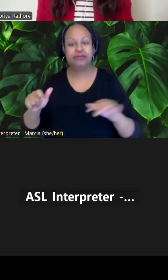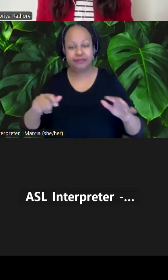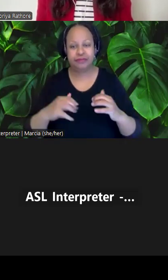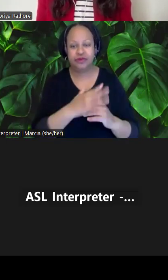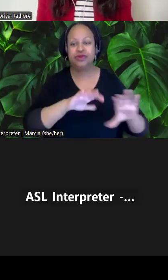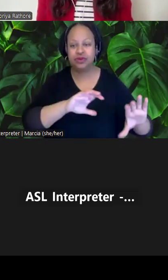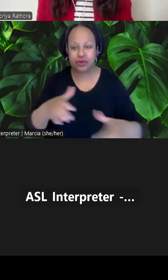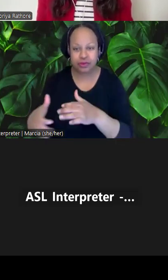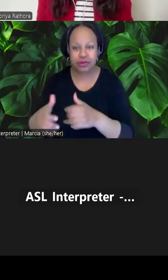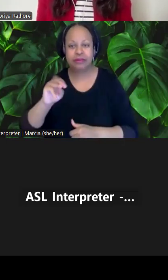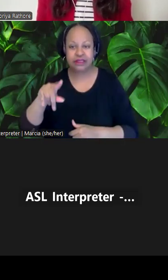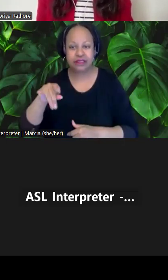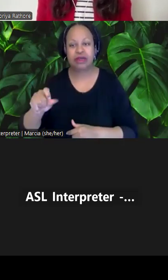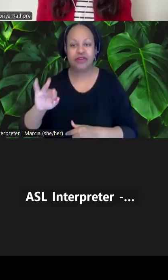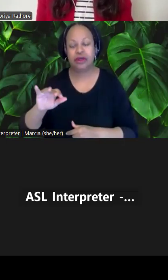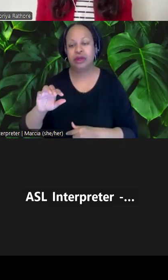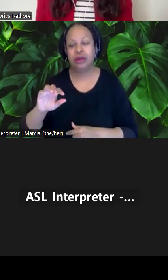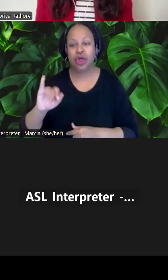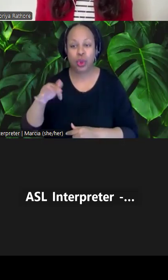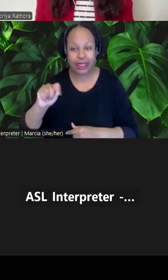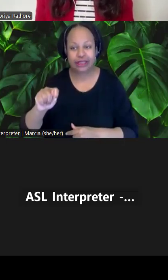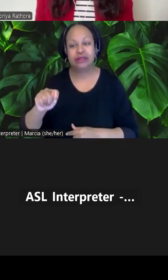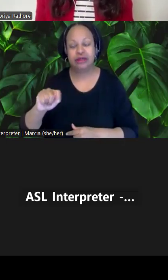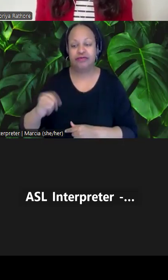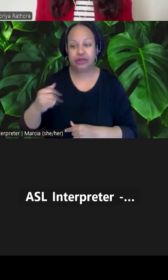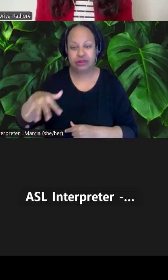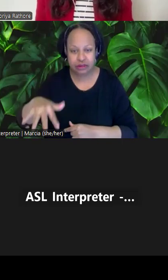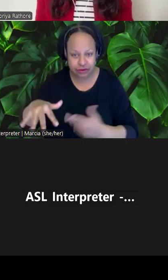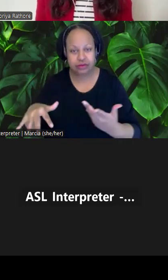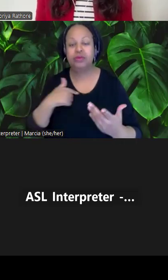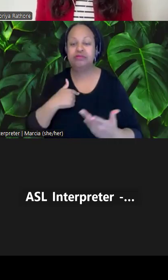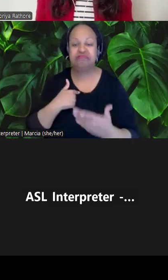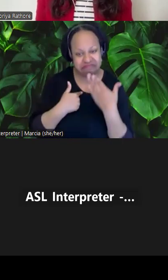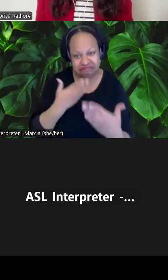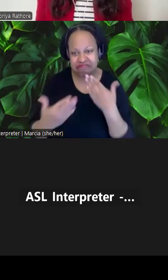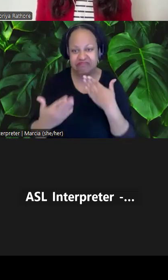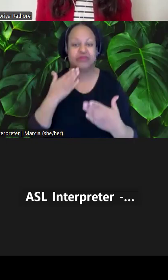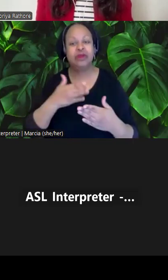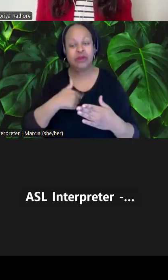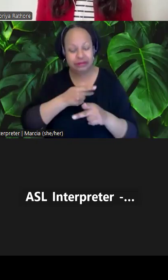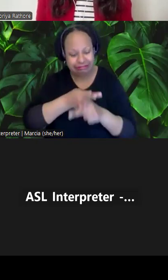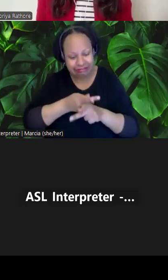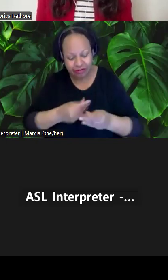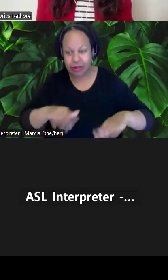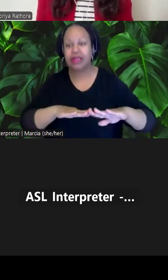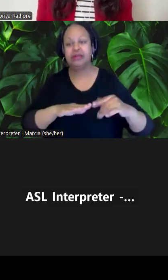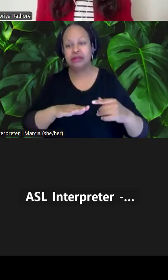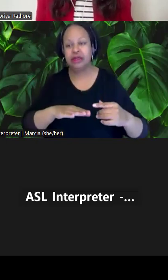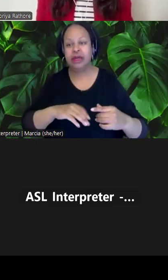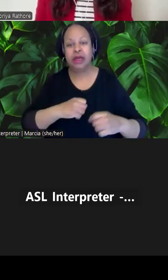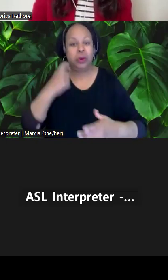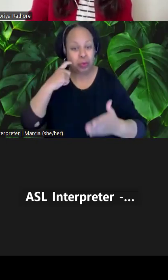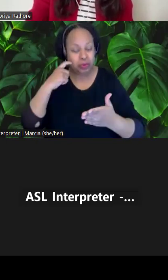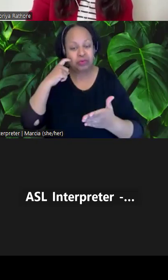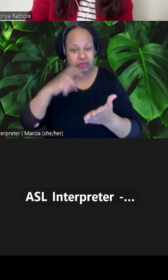stories are integral to this place. As a settler, I am grateful for the privilege to live, work, and make art